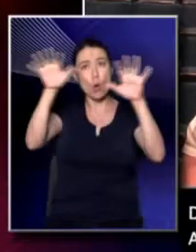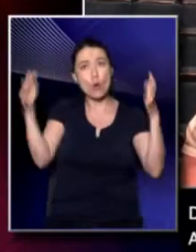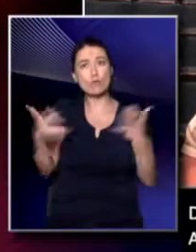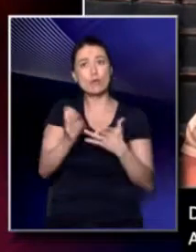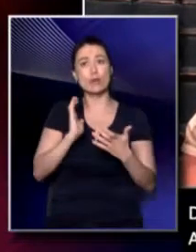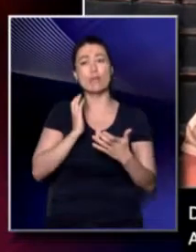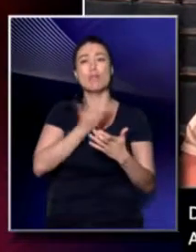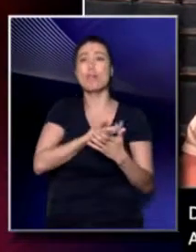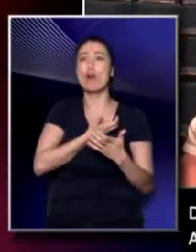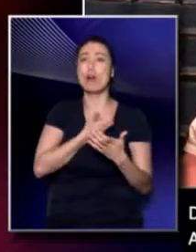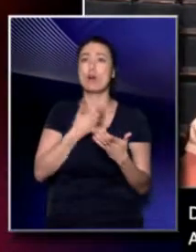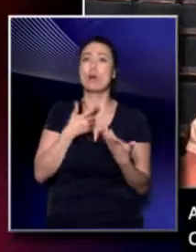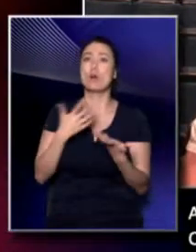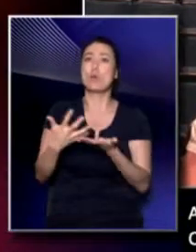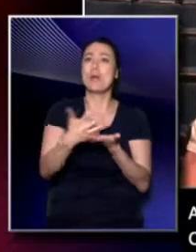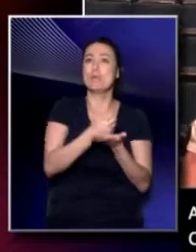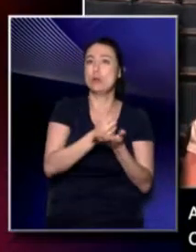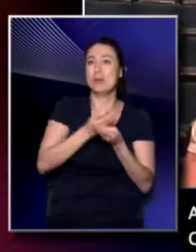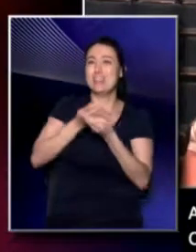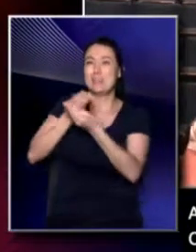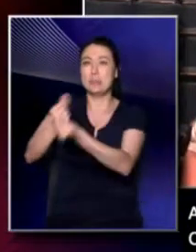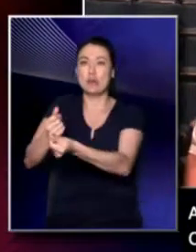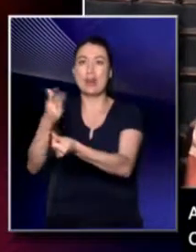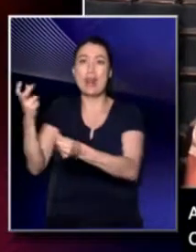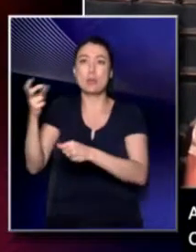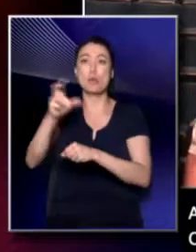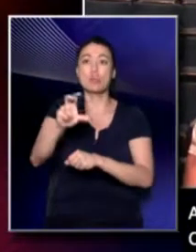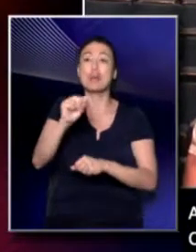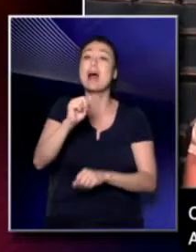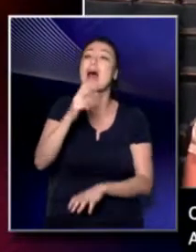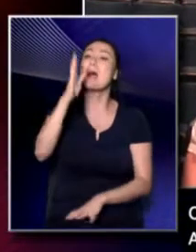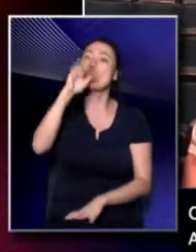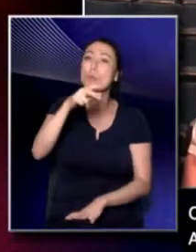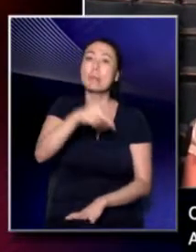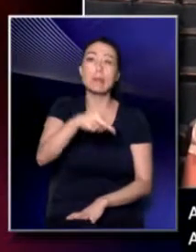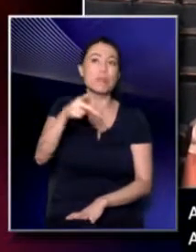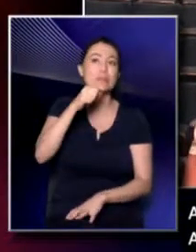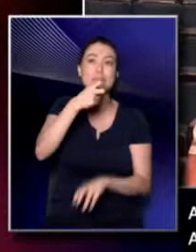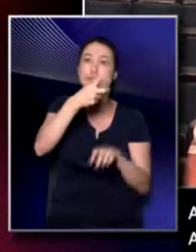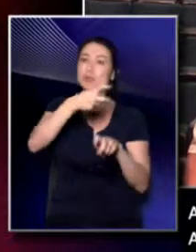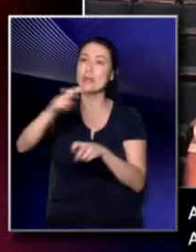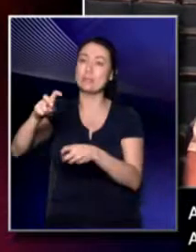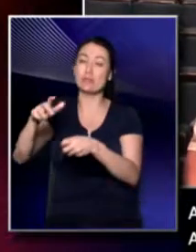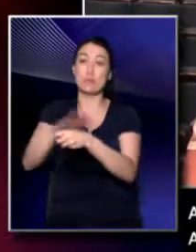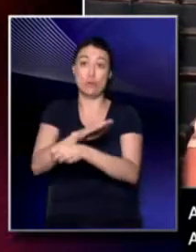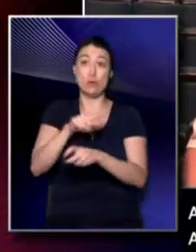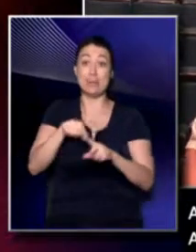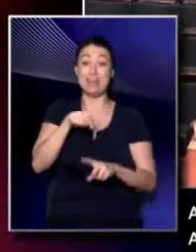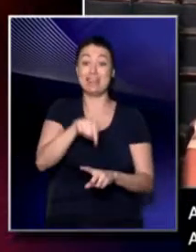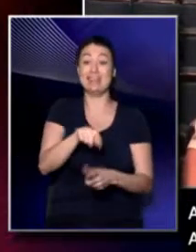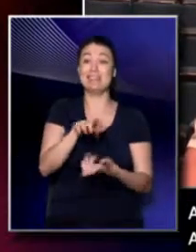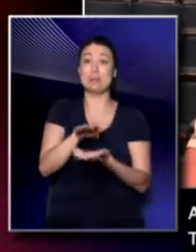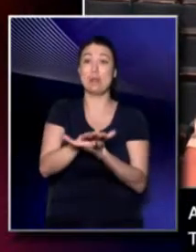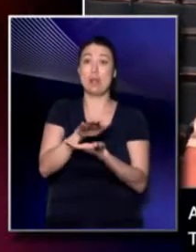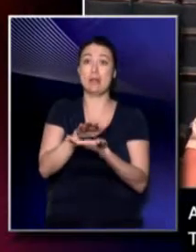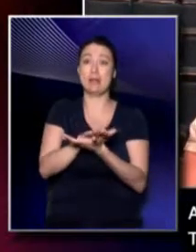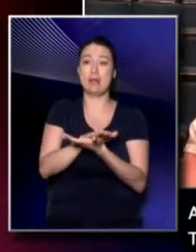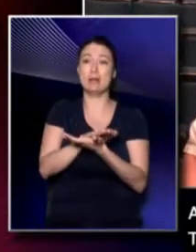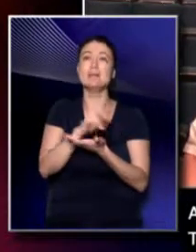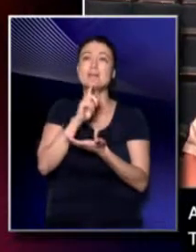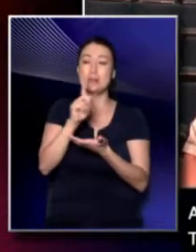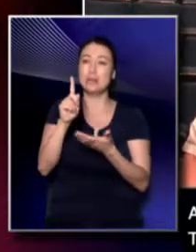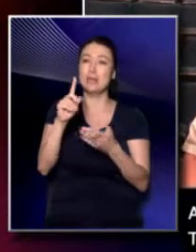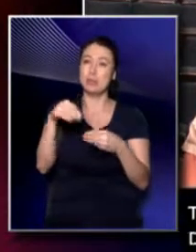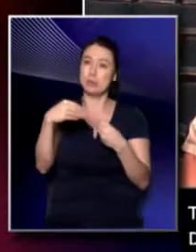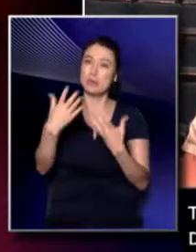and our appropriations. Although the PowerPoint did not transfer completely, this document really